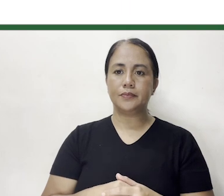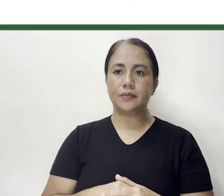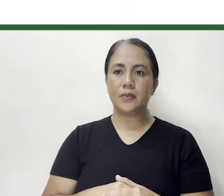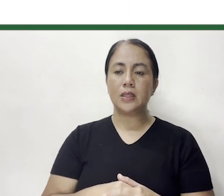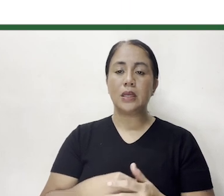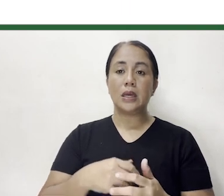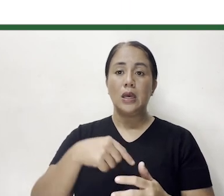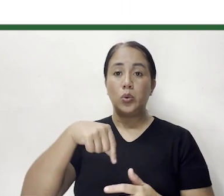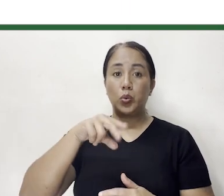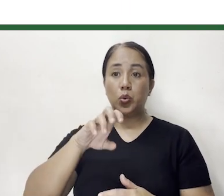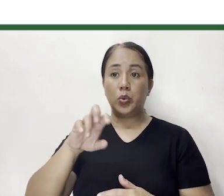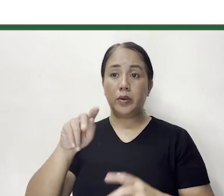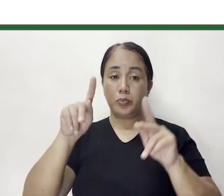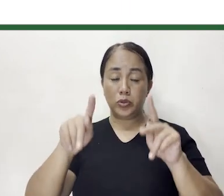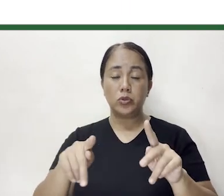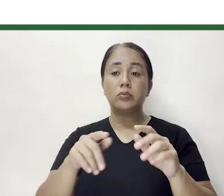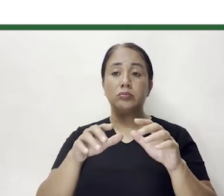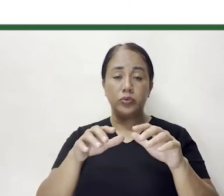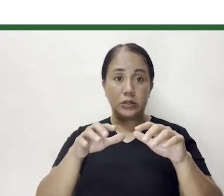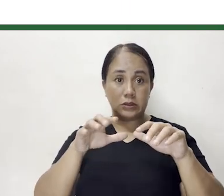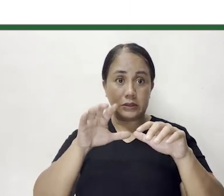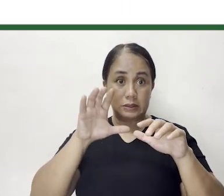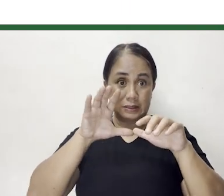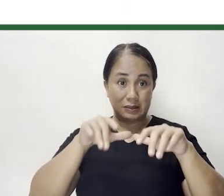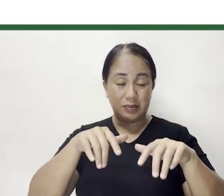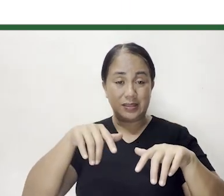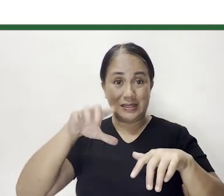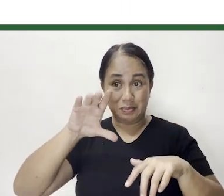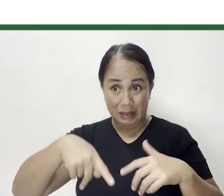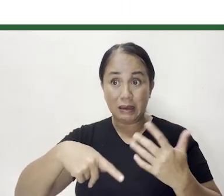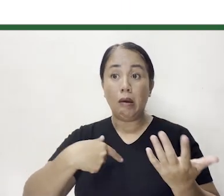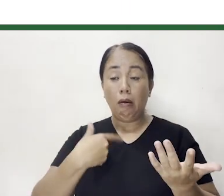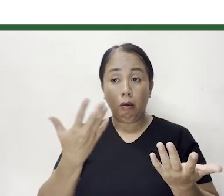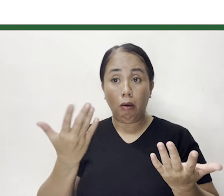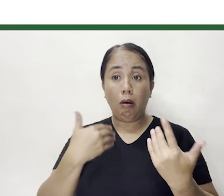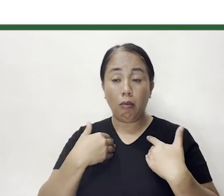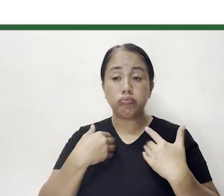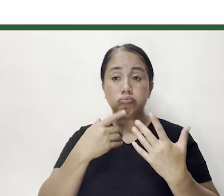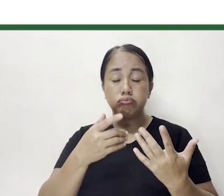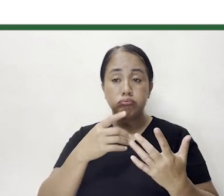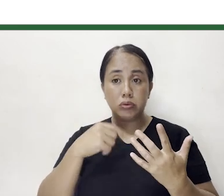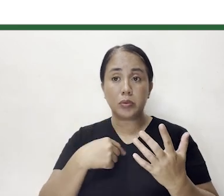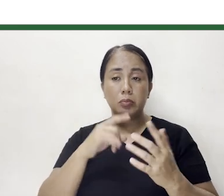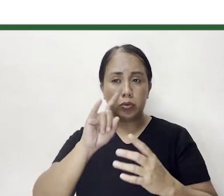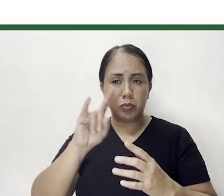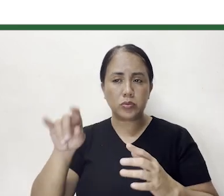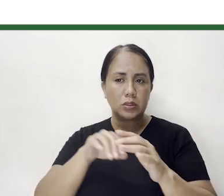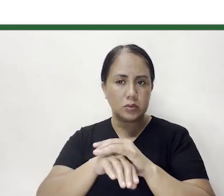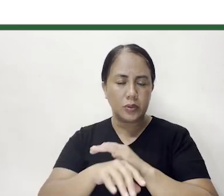Examples: a queer person with cerebral palsy expresses their sexuality and actively